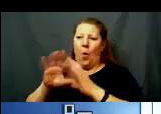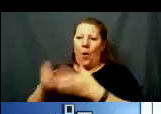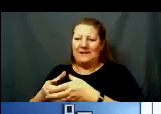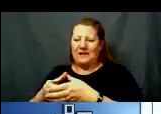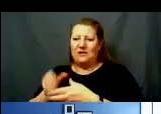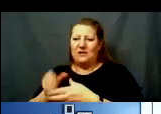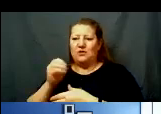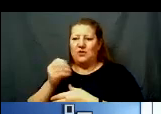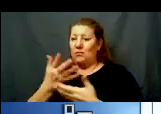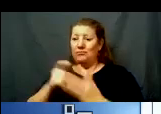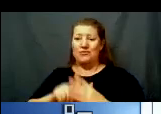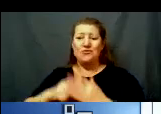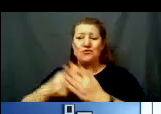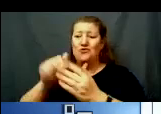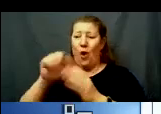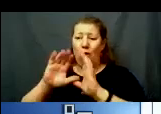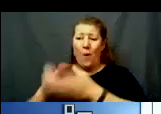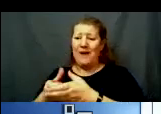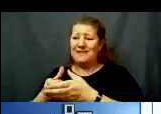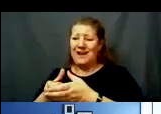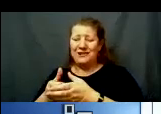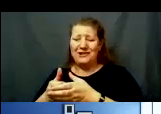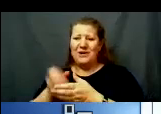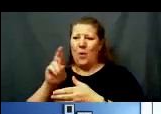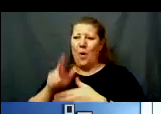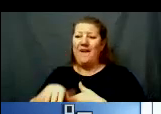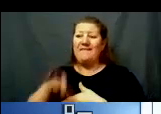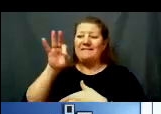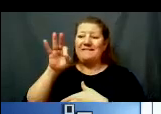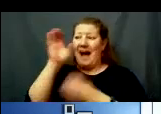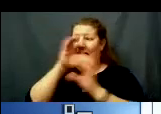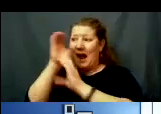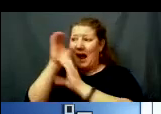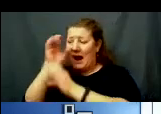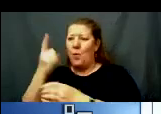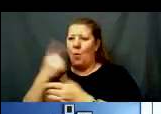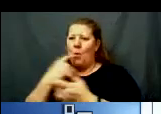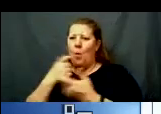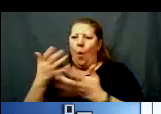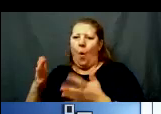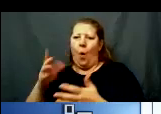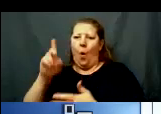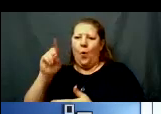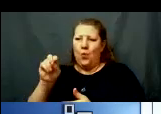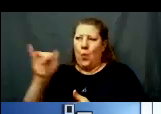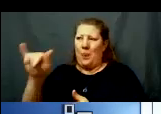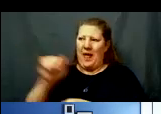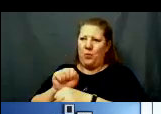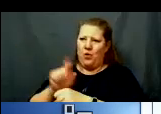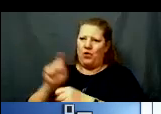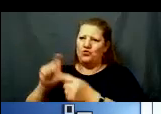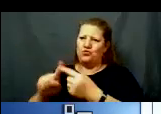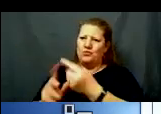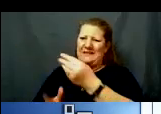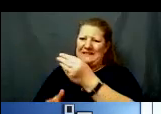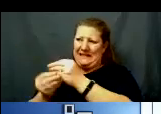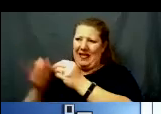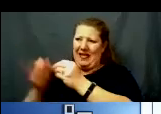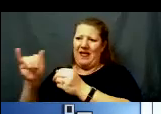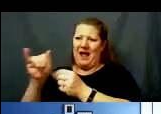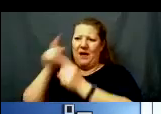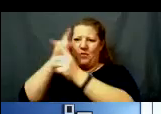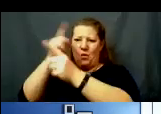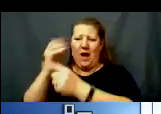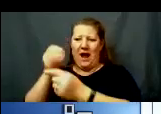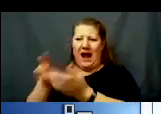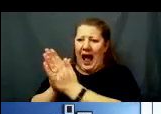that's doing that work, or find an existing organization that you think should be doing that work, and have a diplomatic conversation with them and ask,